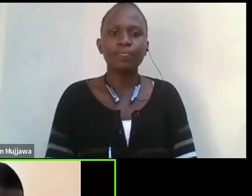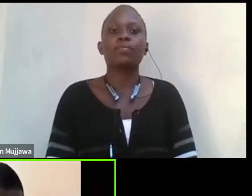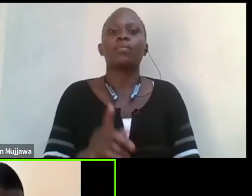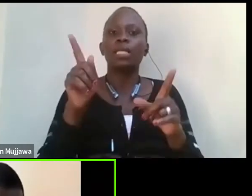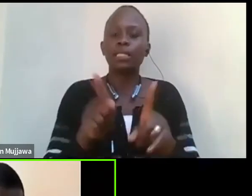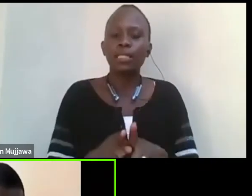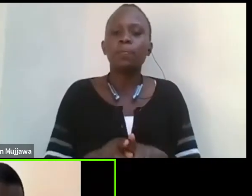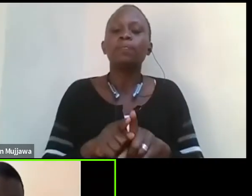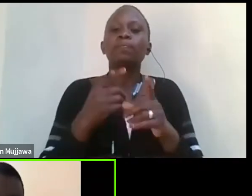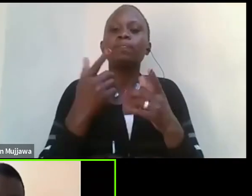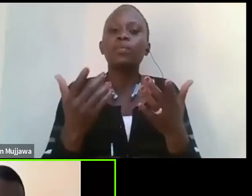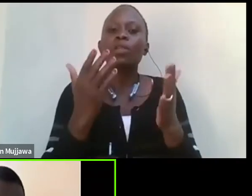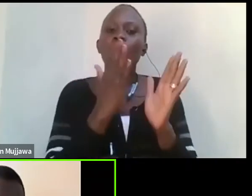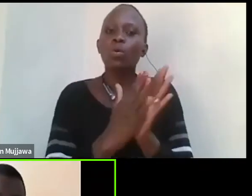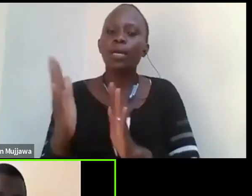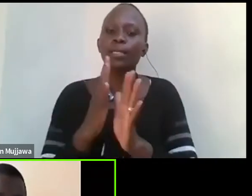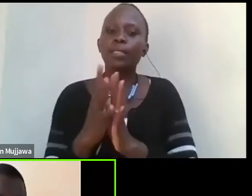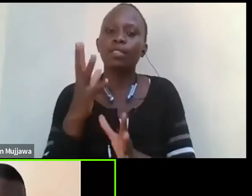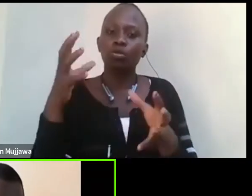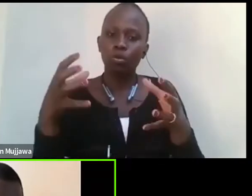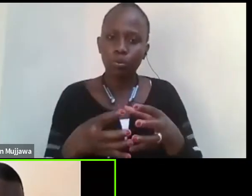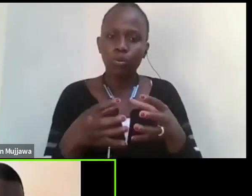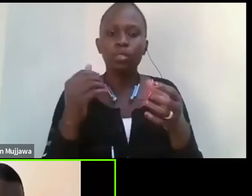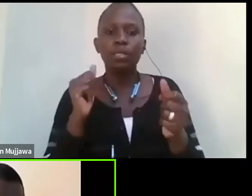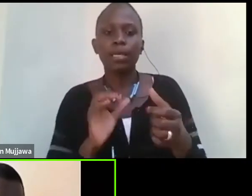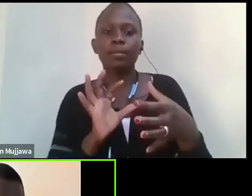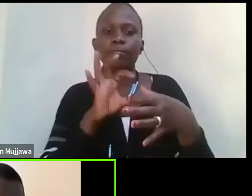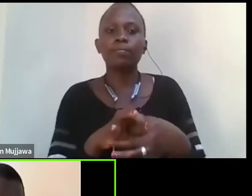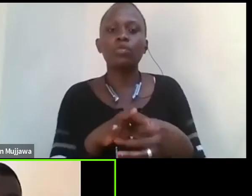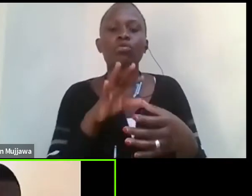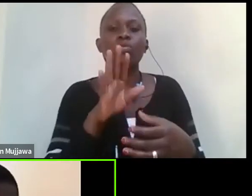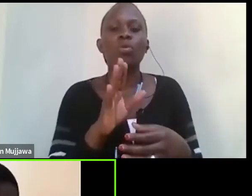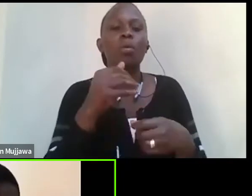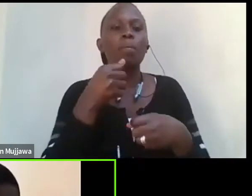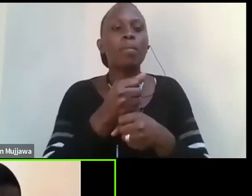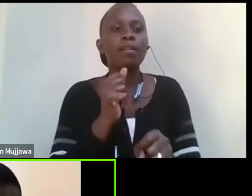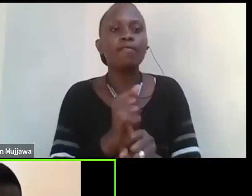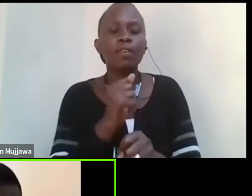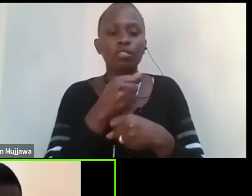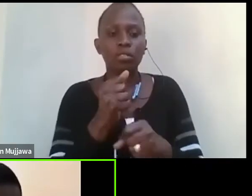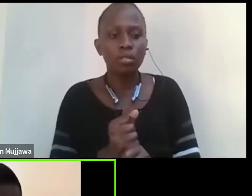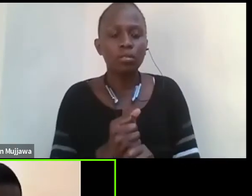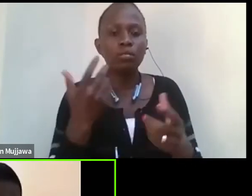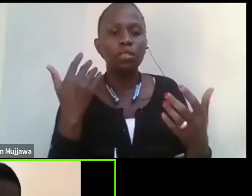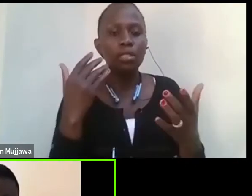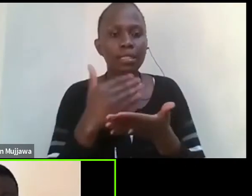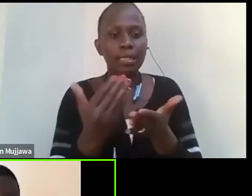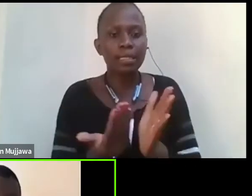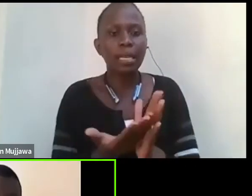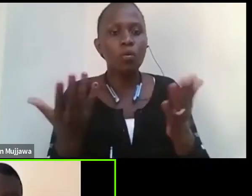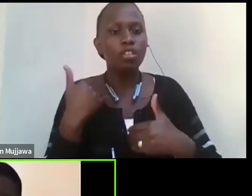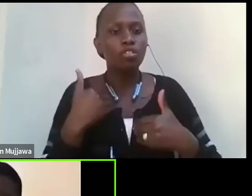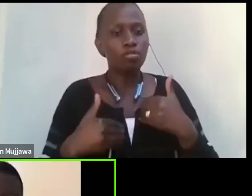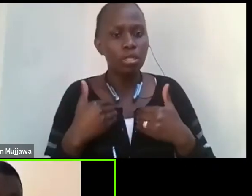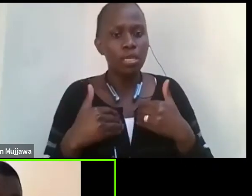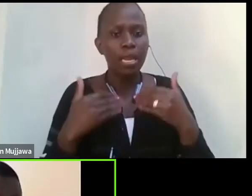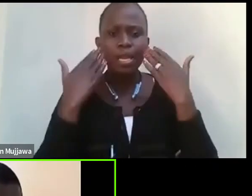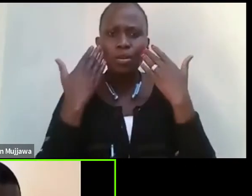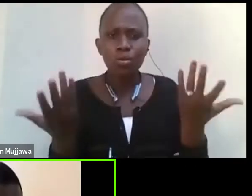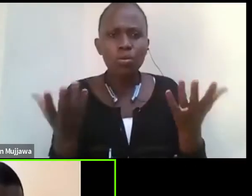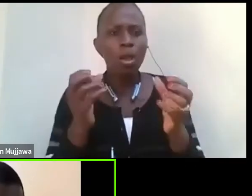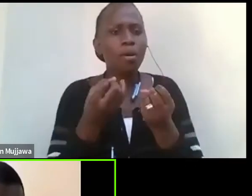organized groups that can then link you to manufacturers in the sectors that you're interested in. I don't know how many people we've taken